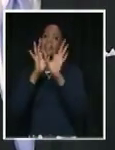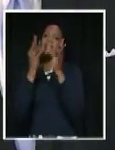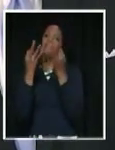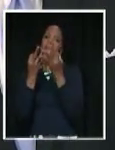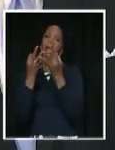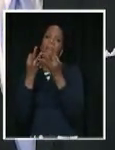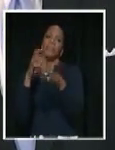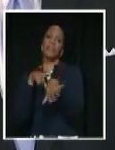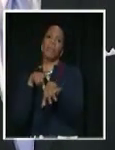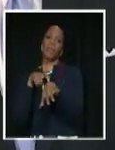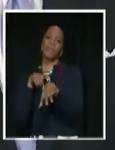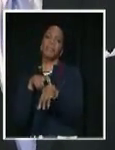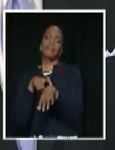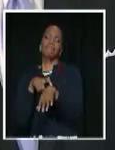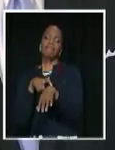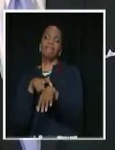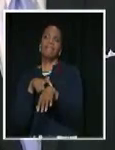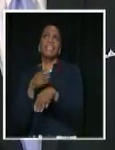family moments.